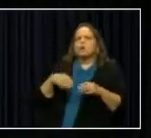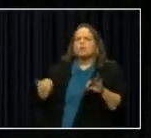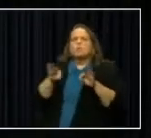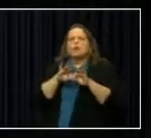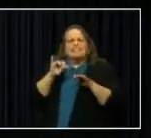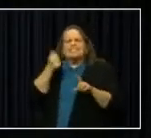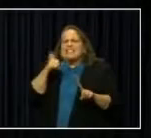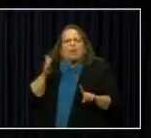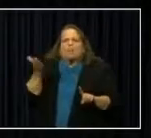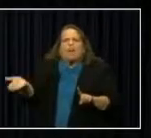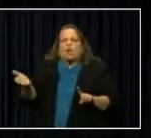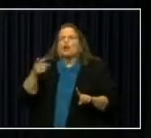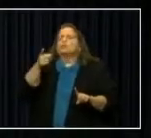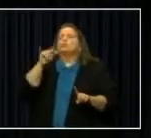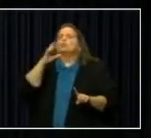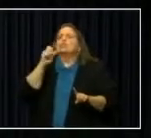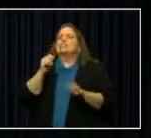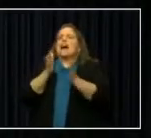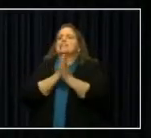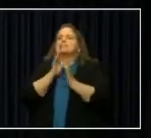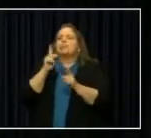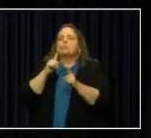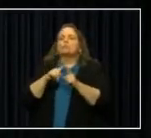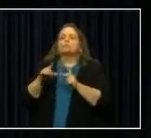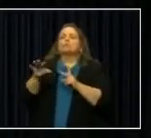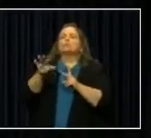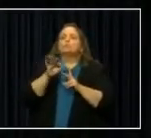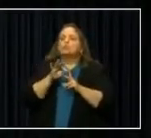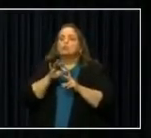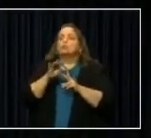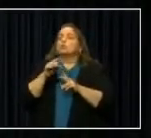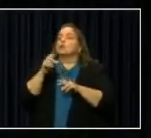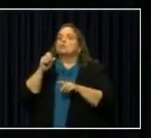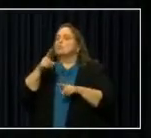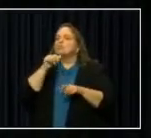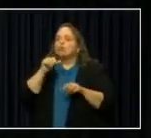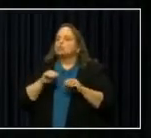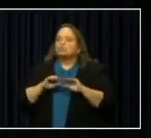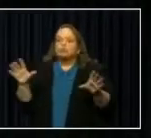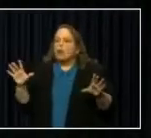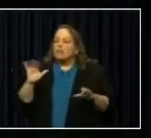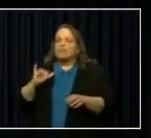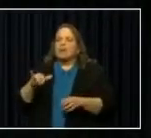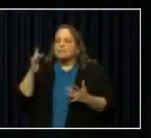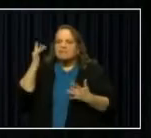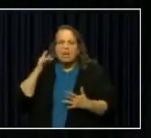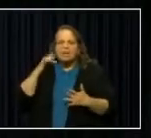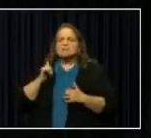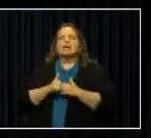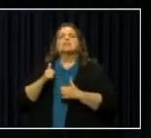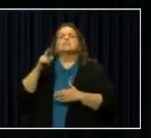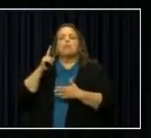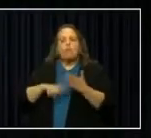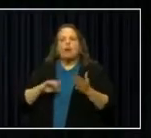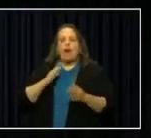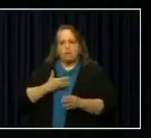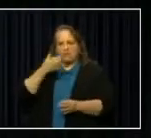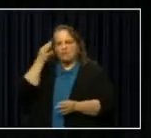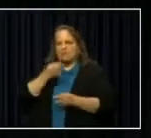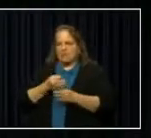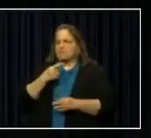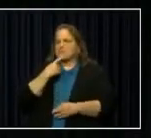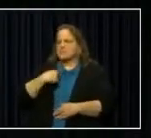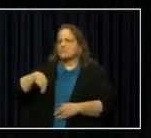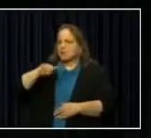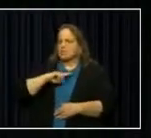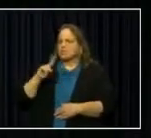still there. We just ask people to choose one of the versions that doesn't spread the coronavirus. And I think that that's what our faith calls us